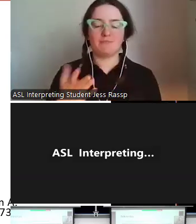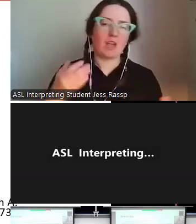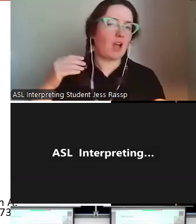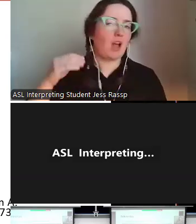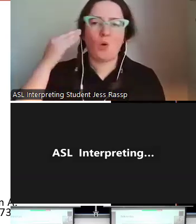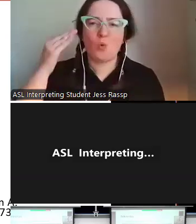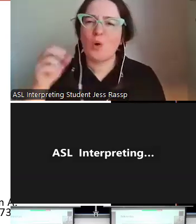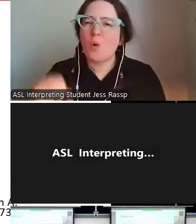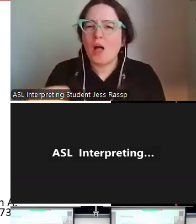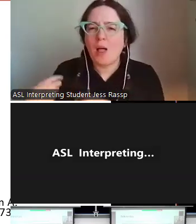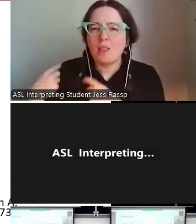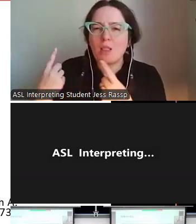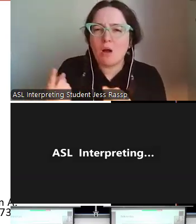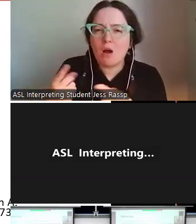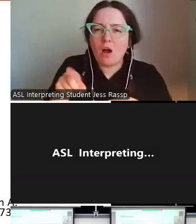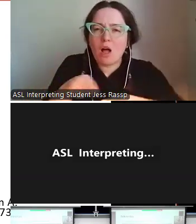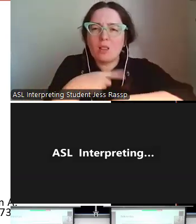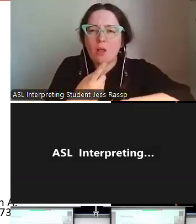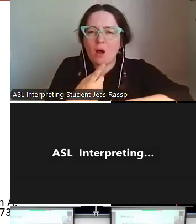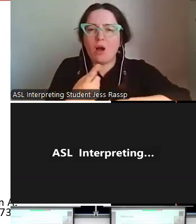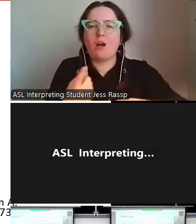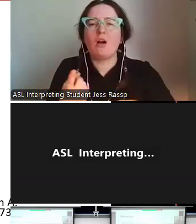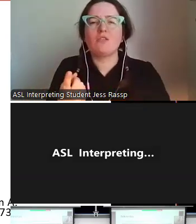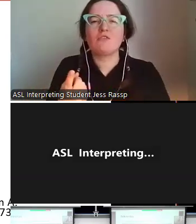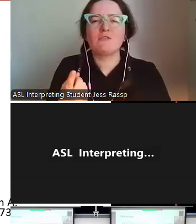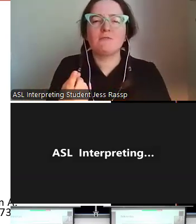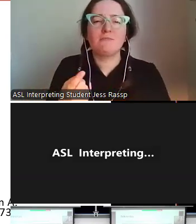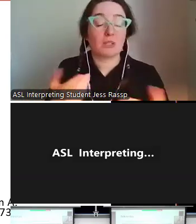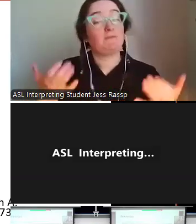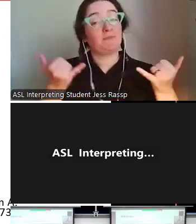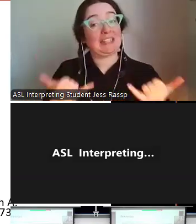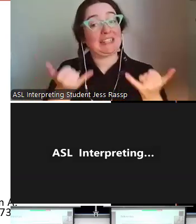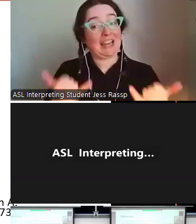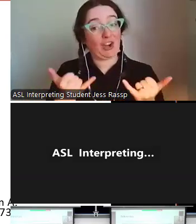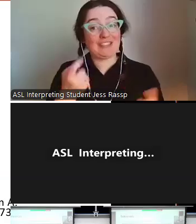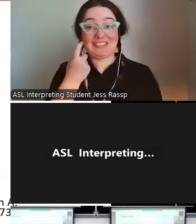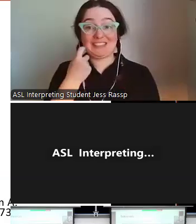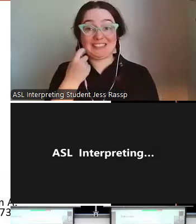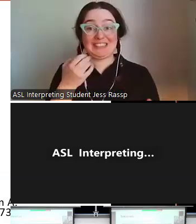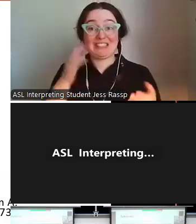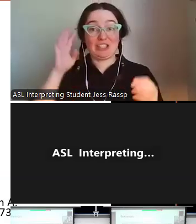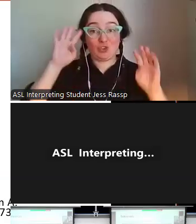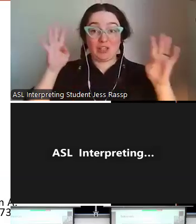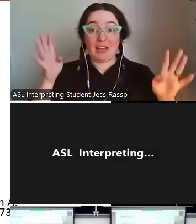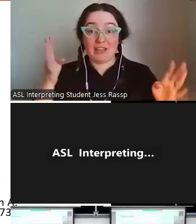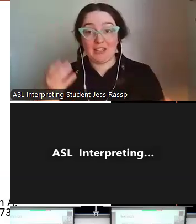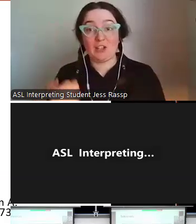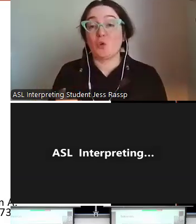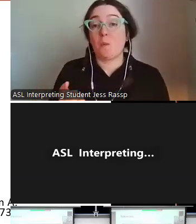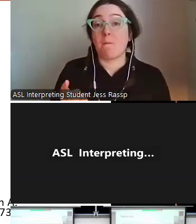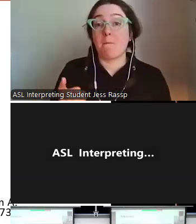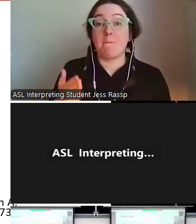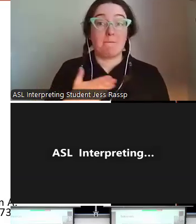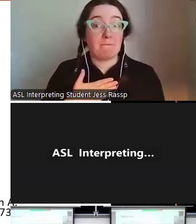I mean, they're currently creating them, so I don't know, 3-5 years maybe. I don't